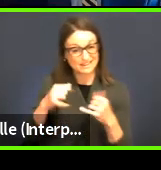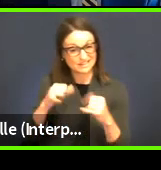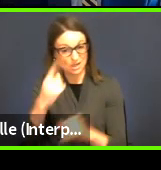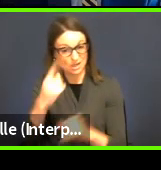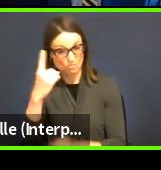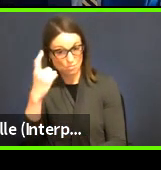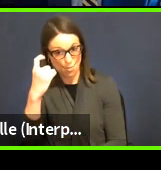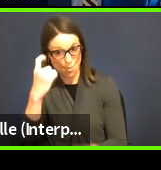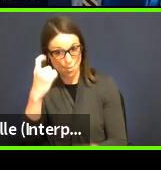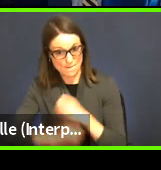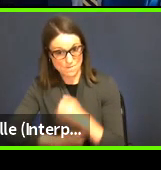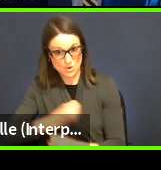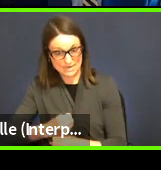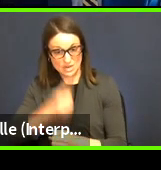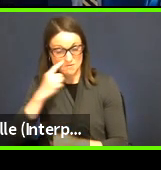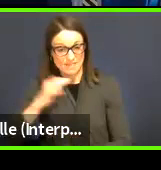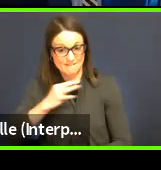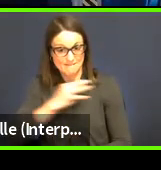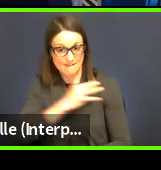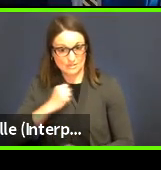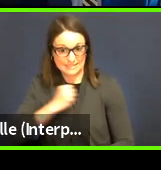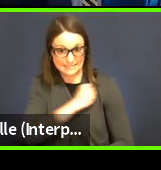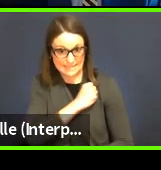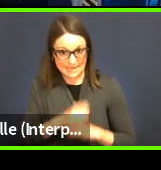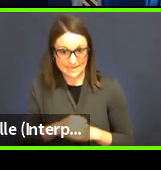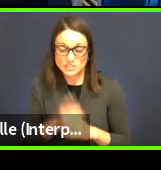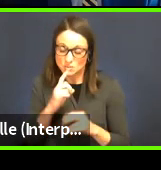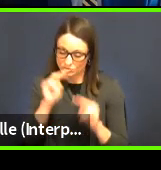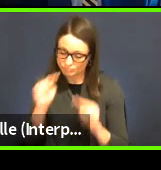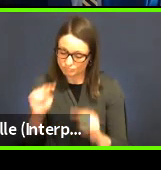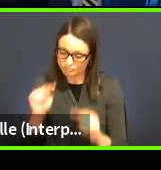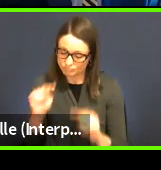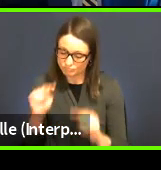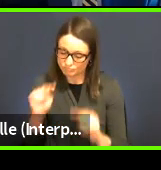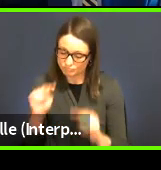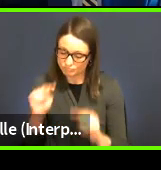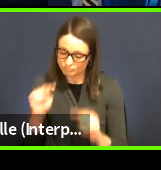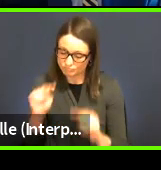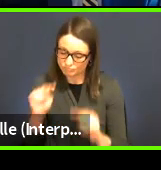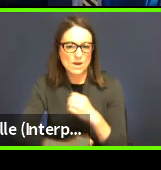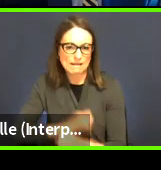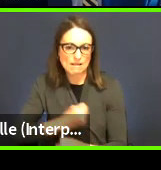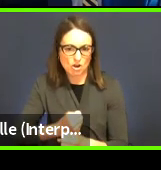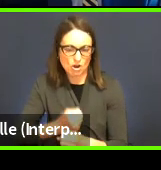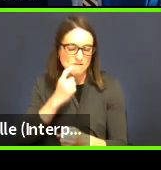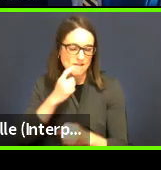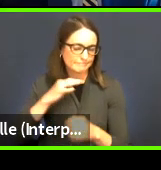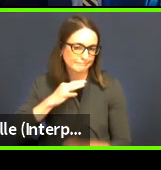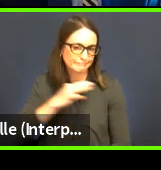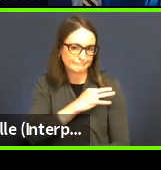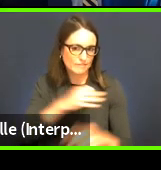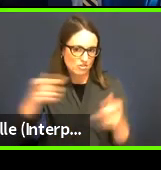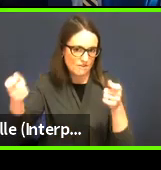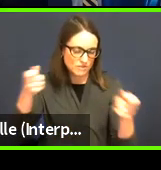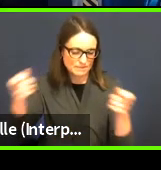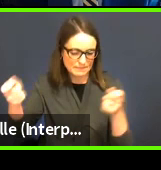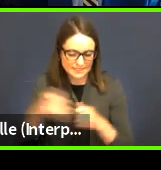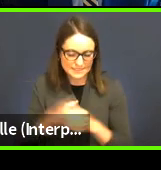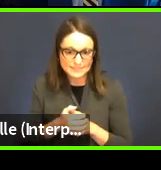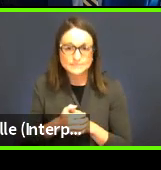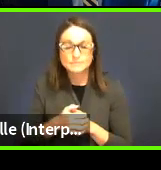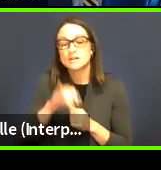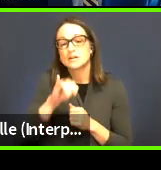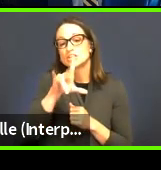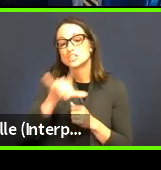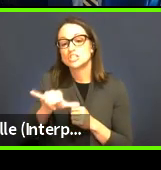forward to another year of his service to our university's shared governance. And as you heard, he'll be succeeded on July 1 by Dr.